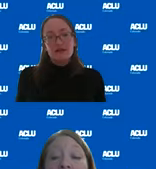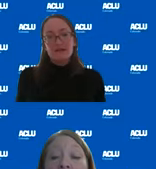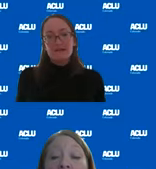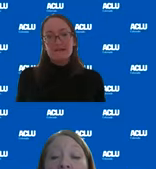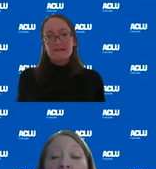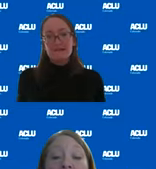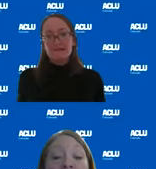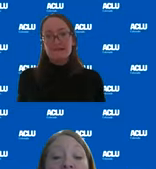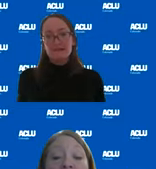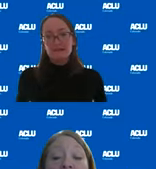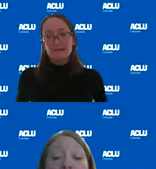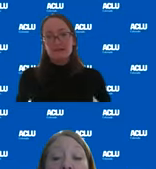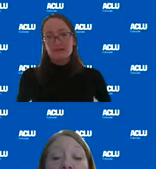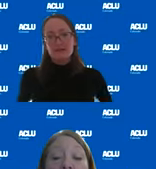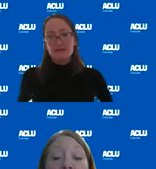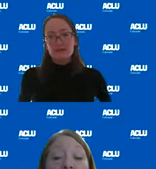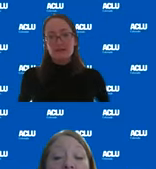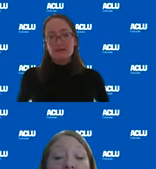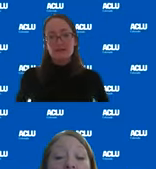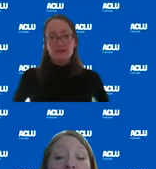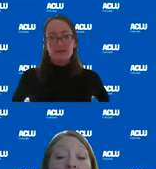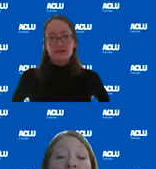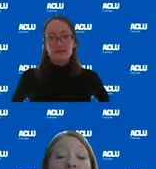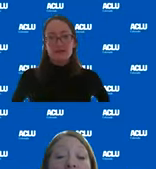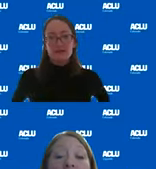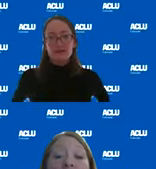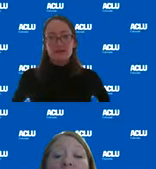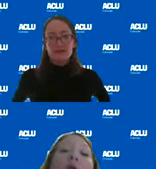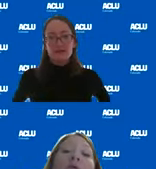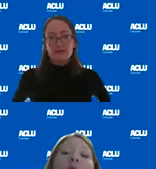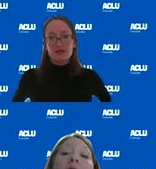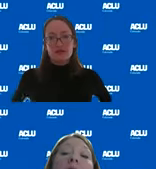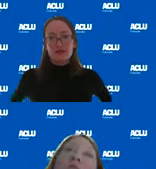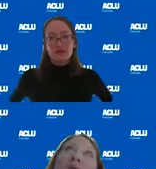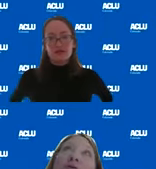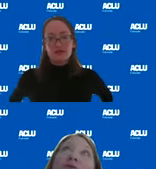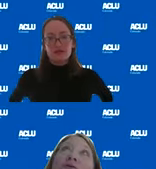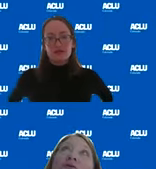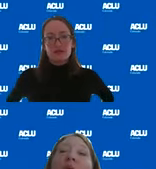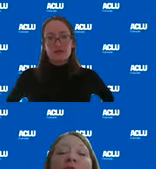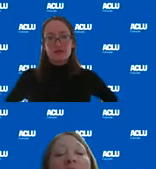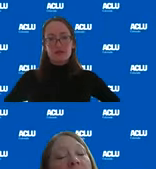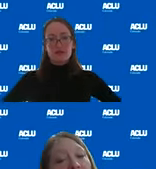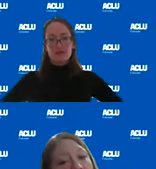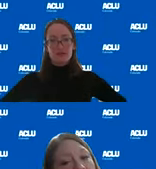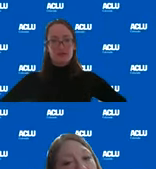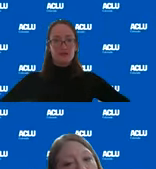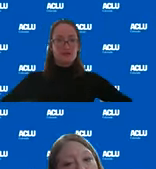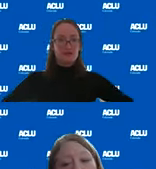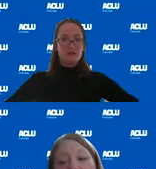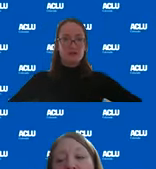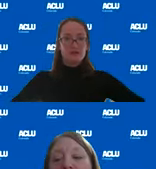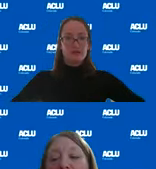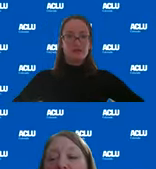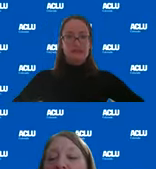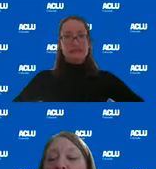so if you have any more questions, now's the time. Otherwise, I'm going to tell you all about tomorrow afternoon's webinar. It's going to be Jen